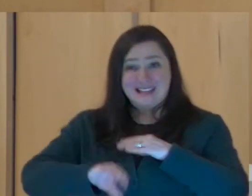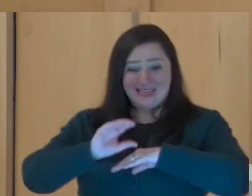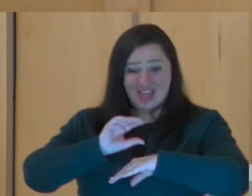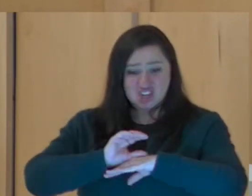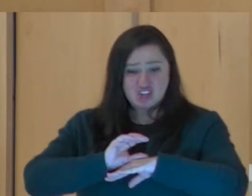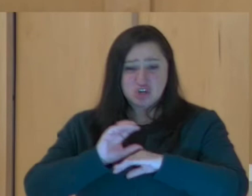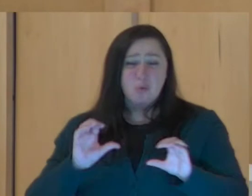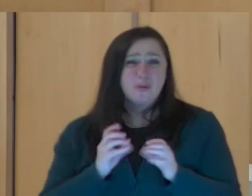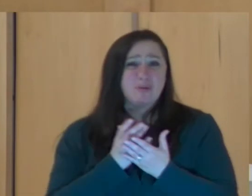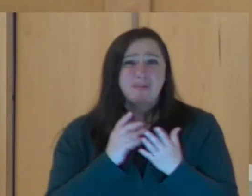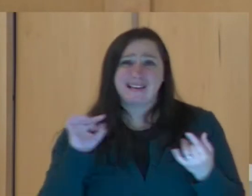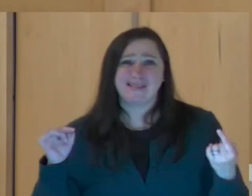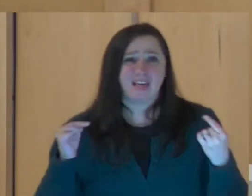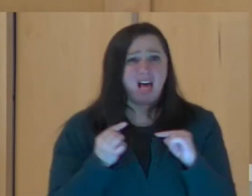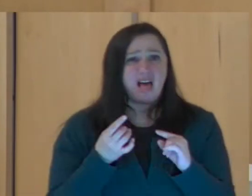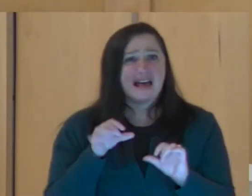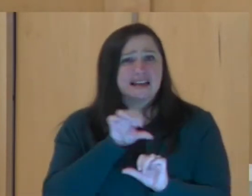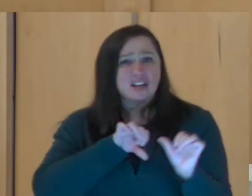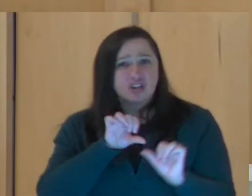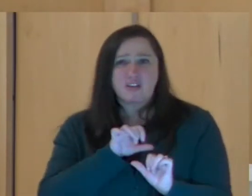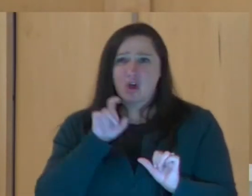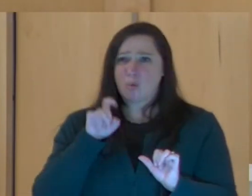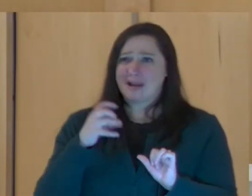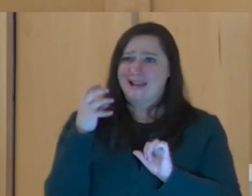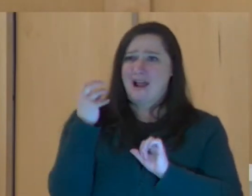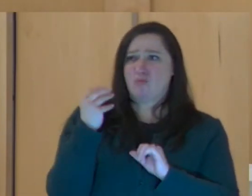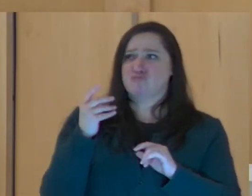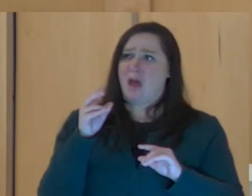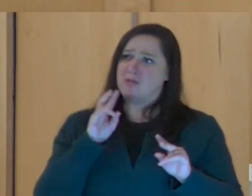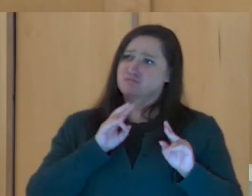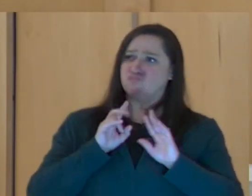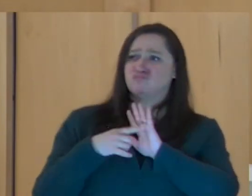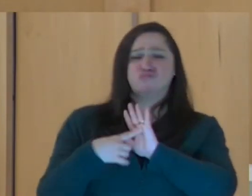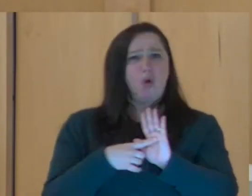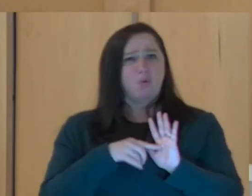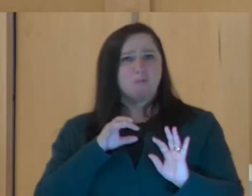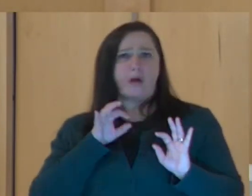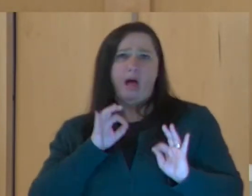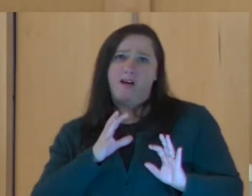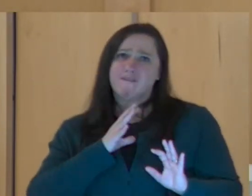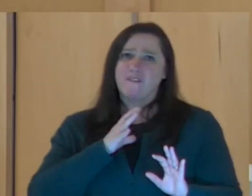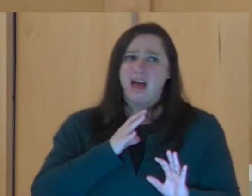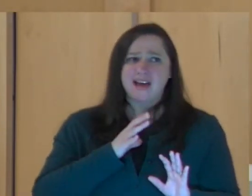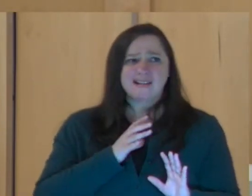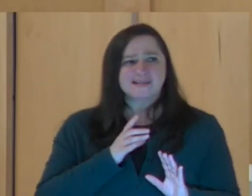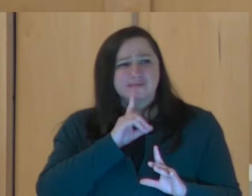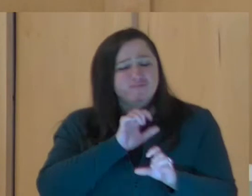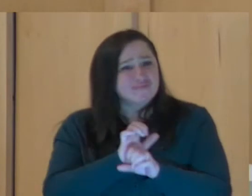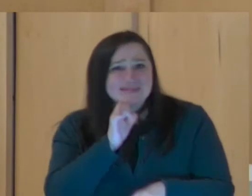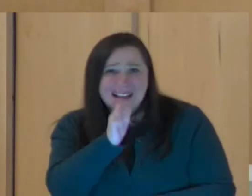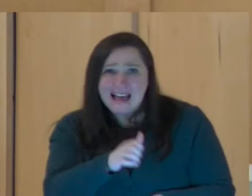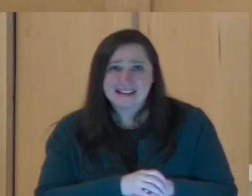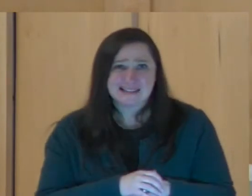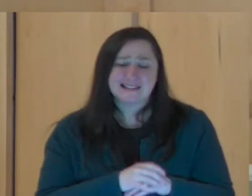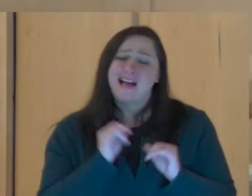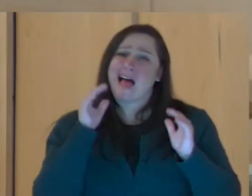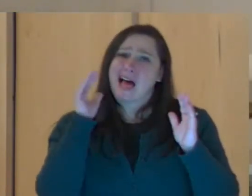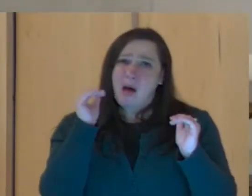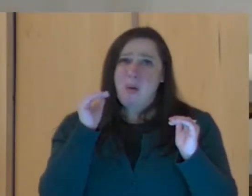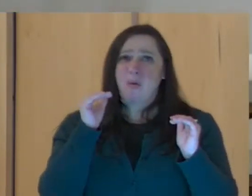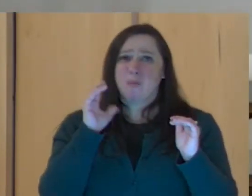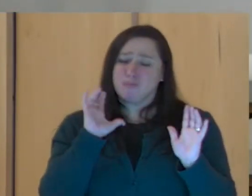going to hurt each other. Do we have to have some kind of outward veneer that everything is fine when it's not? I hope we could love and forgive each